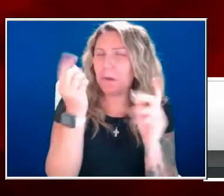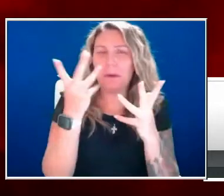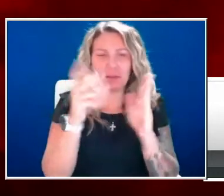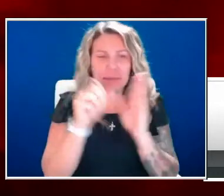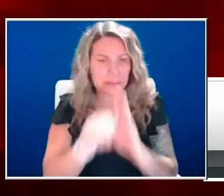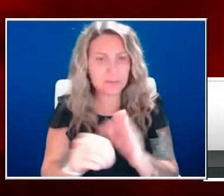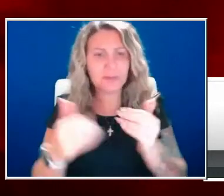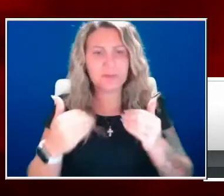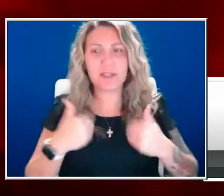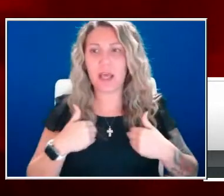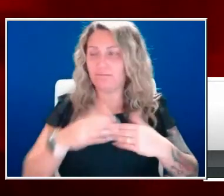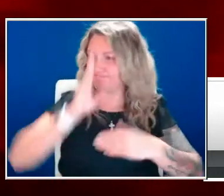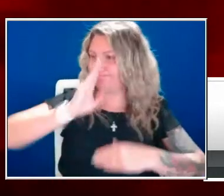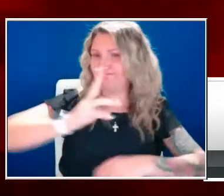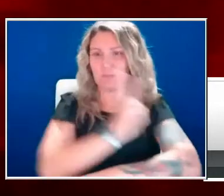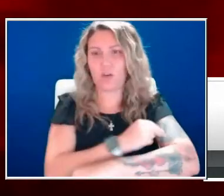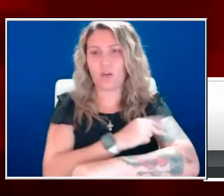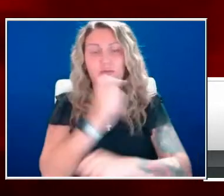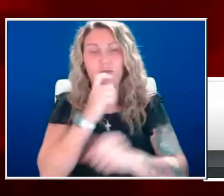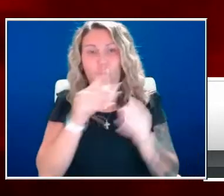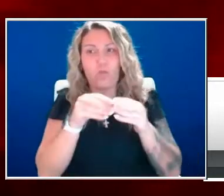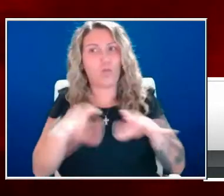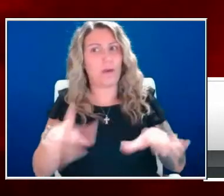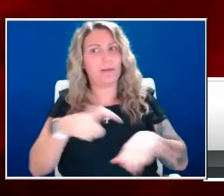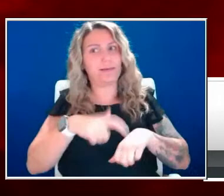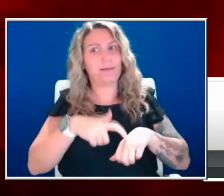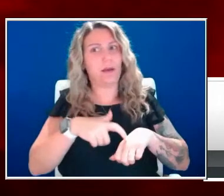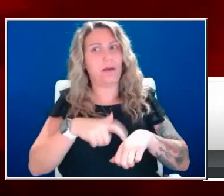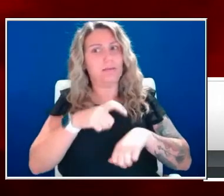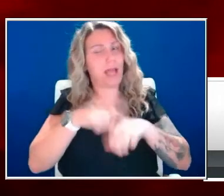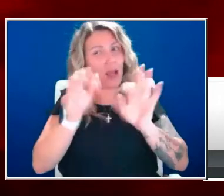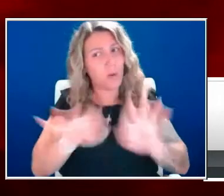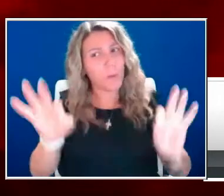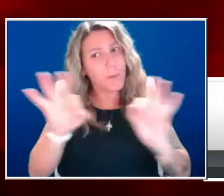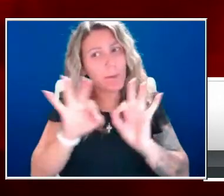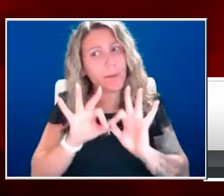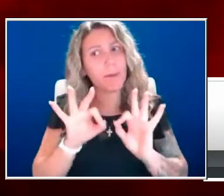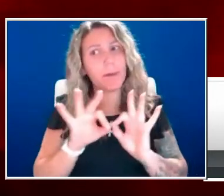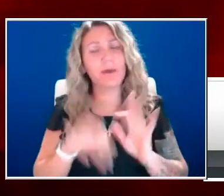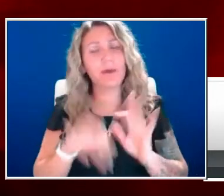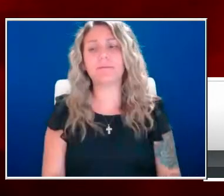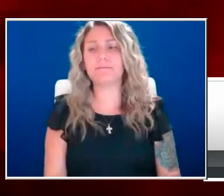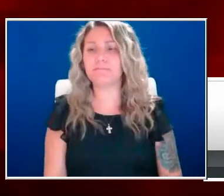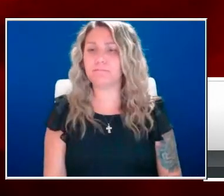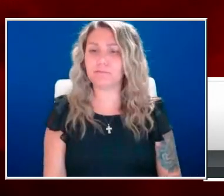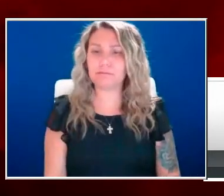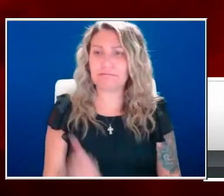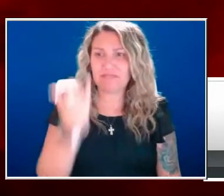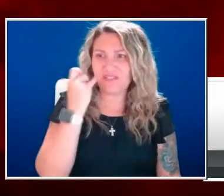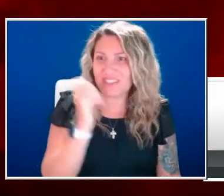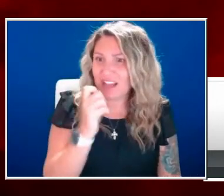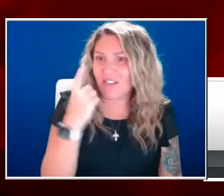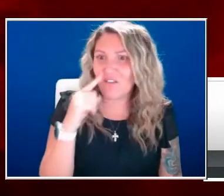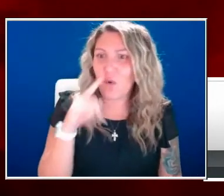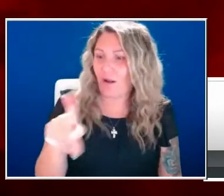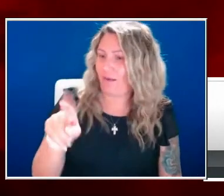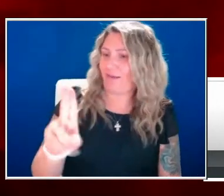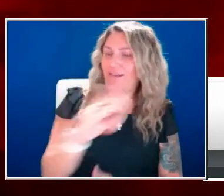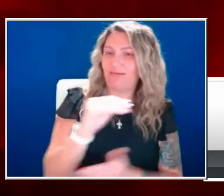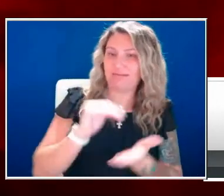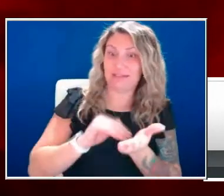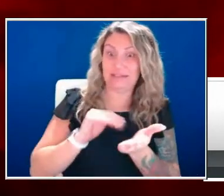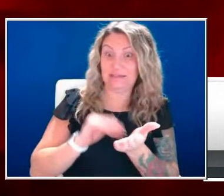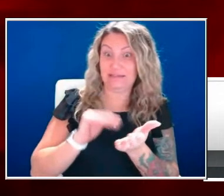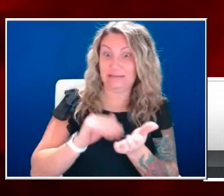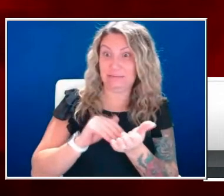Don't waste time, because time is of the essence, and if it wasn't for KU and Dr. Milligan, I don't think